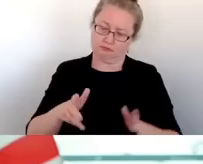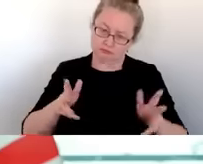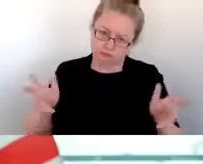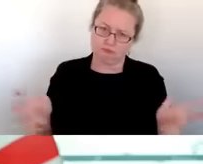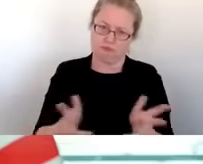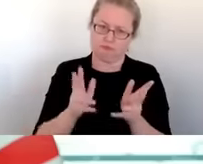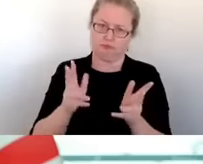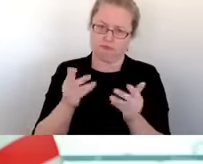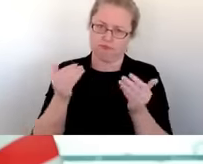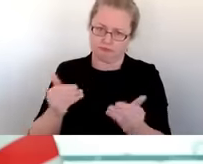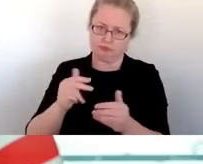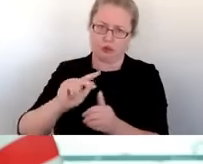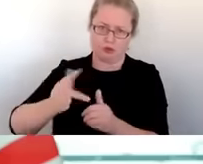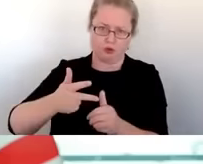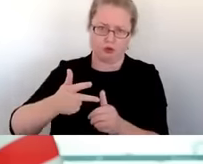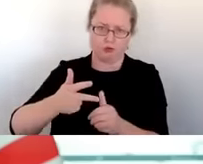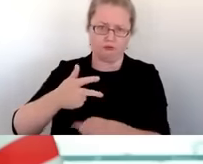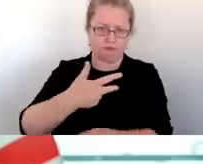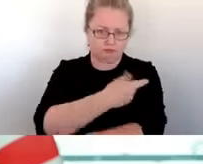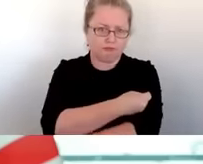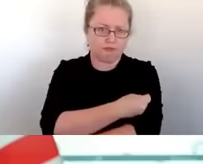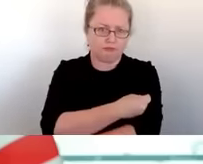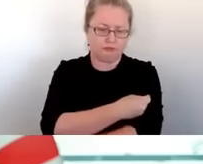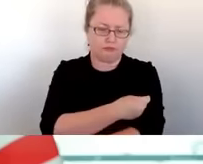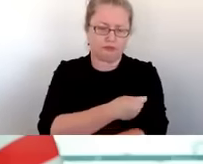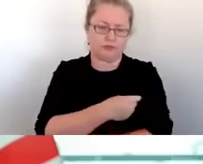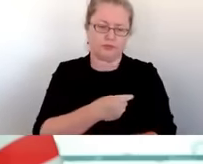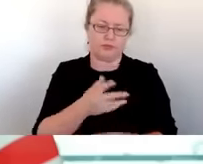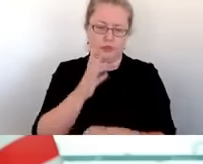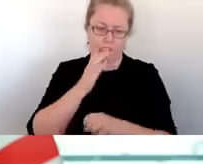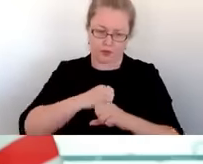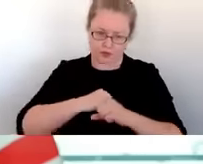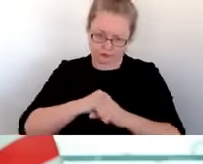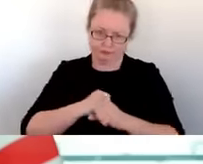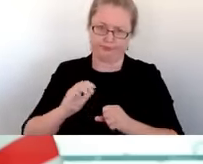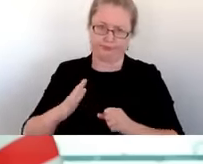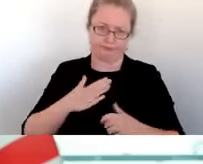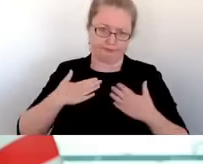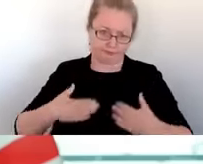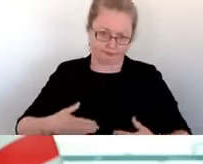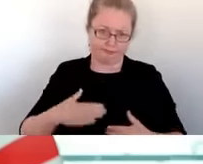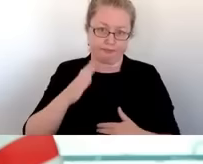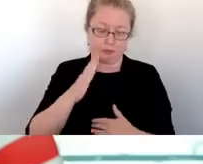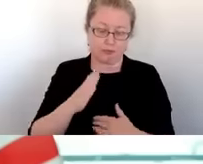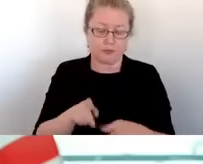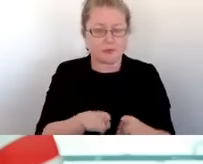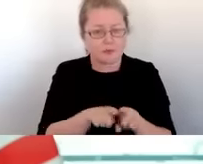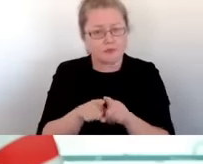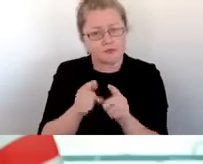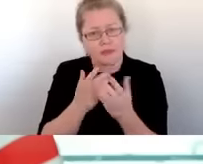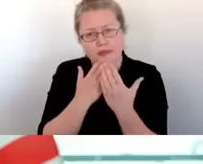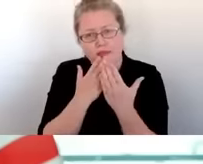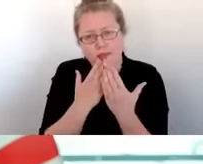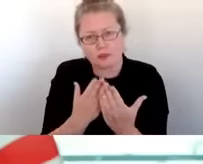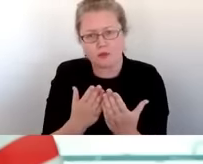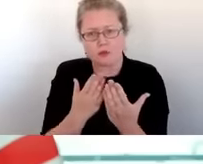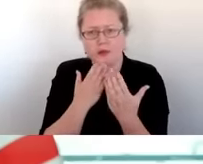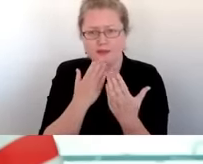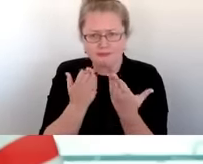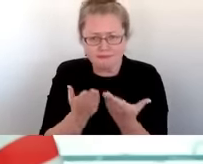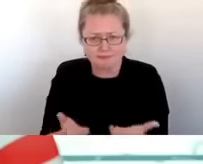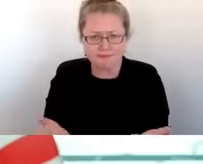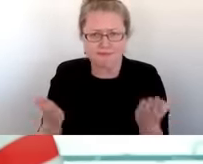you that stronger, longer lasting protection through the fall. And I also want to thank everybody. We are here where we are